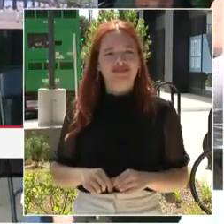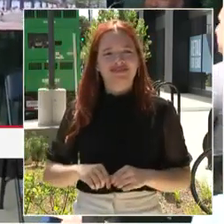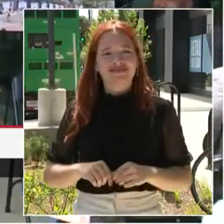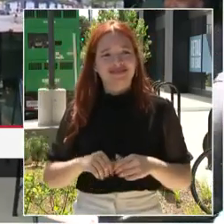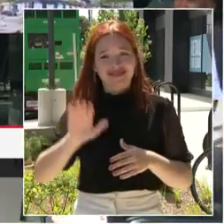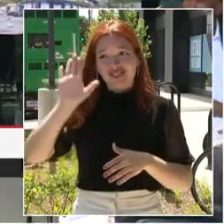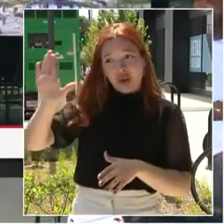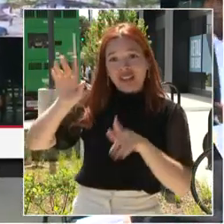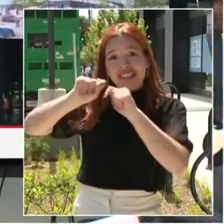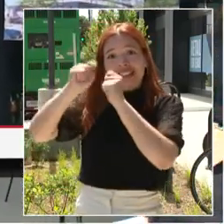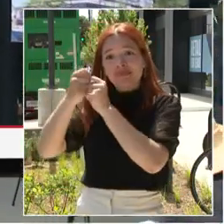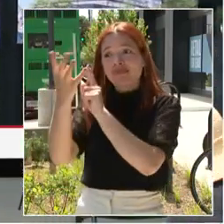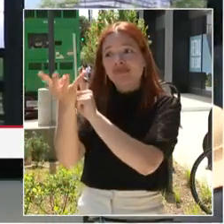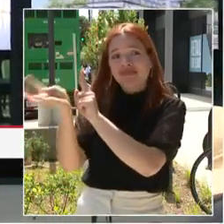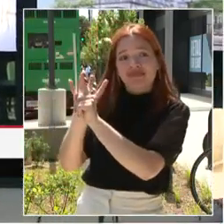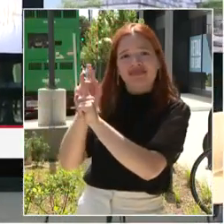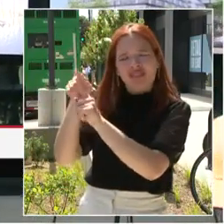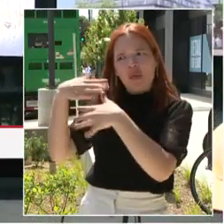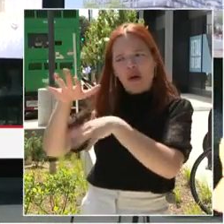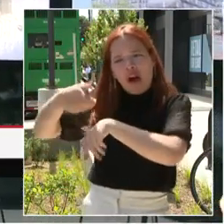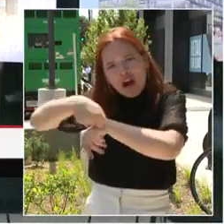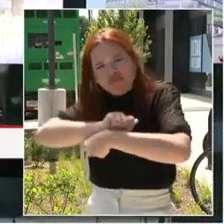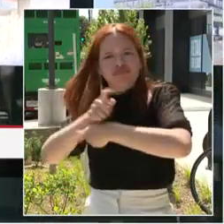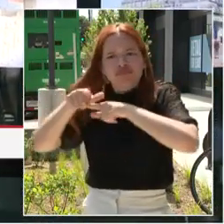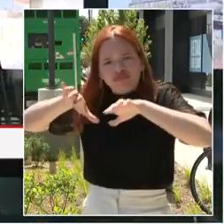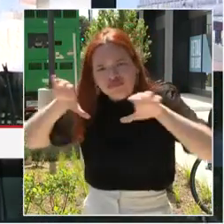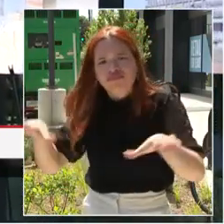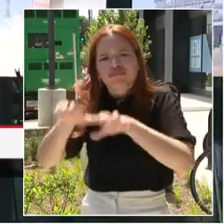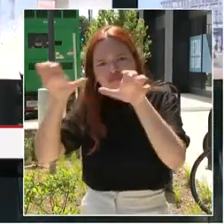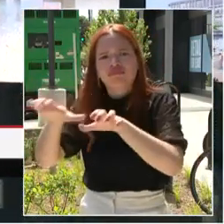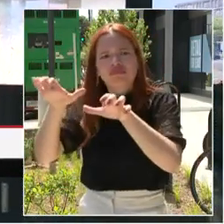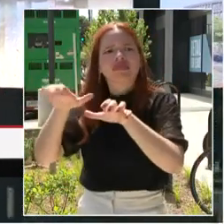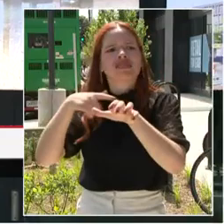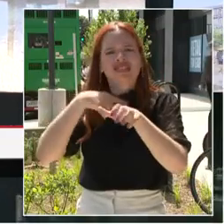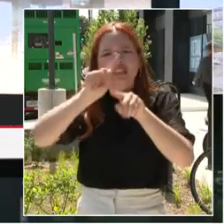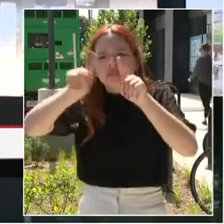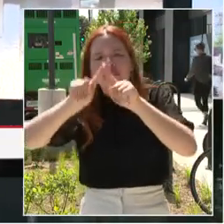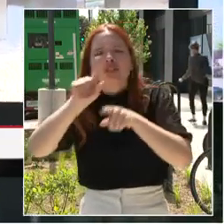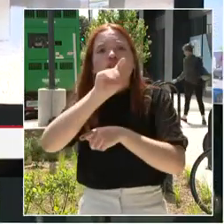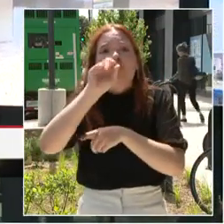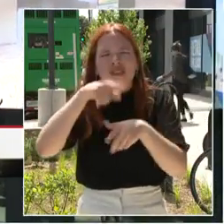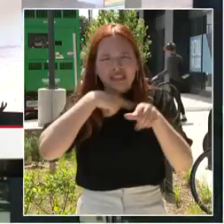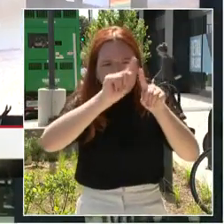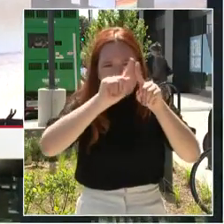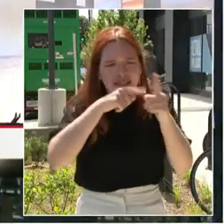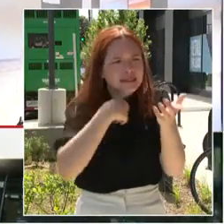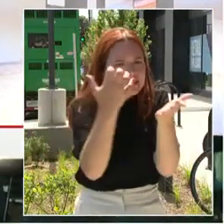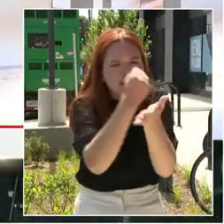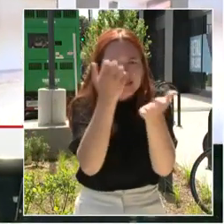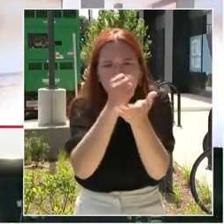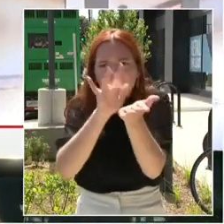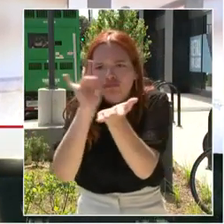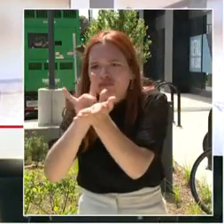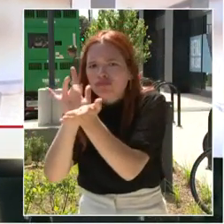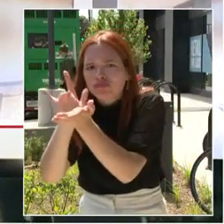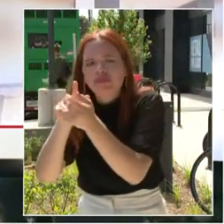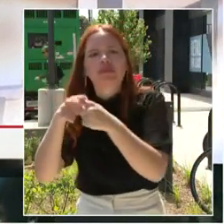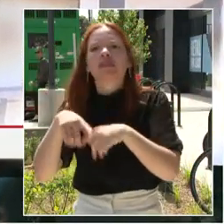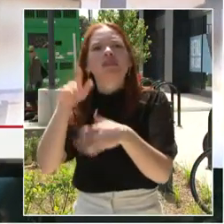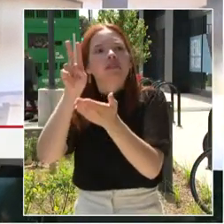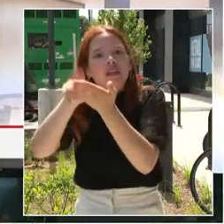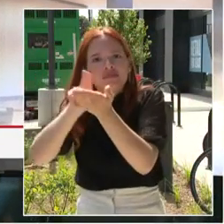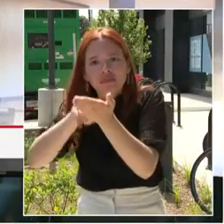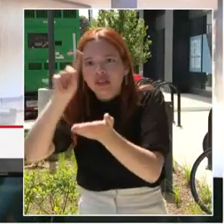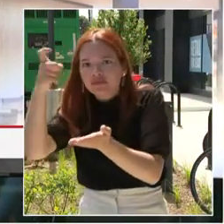to the table for this project, including a DC government lease, tax increment